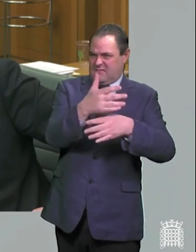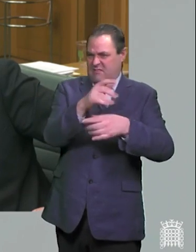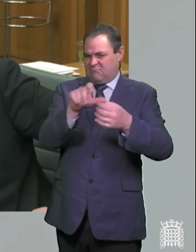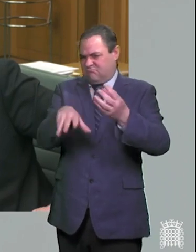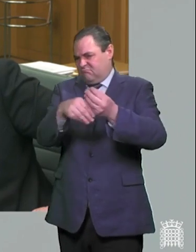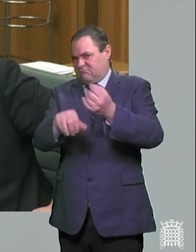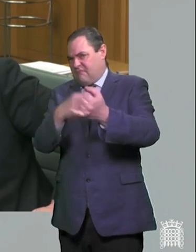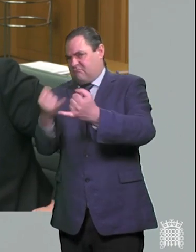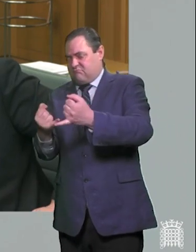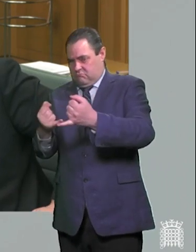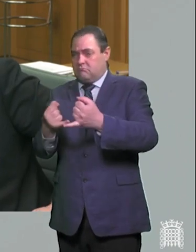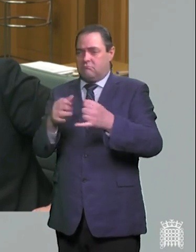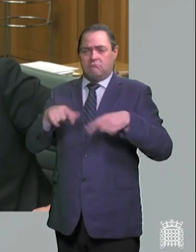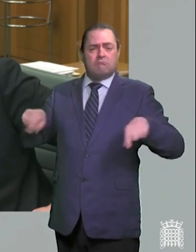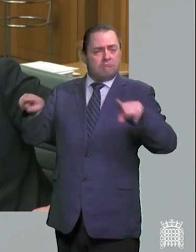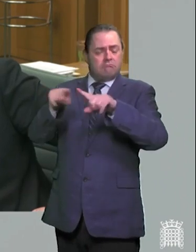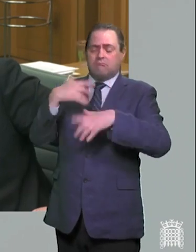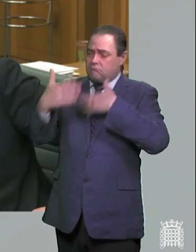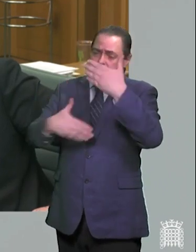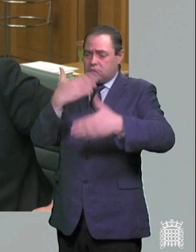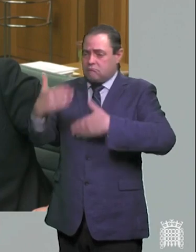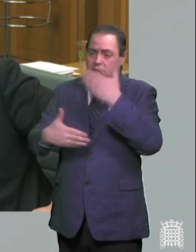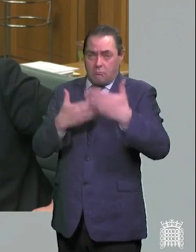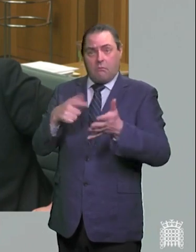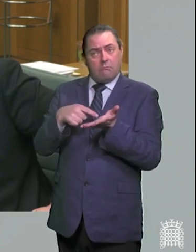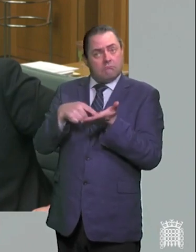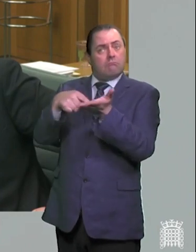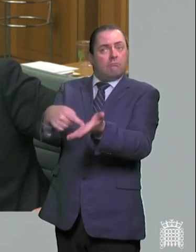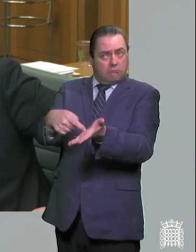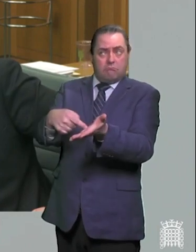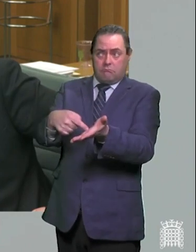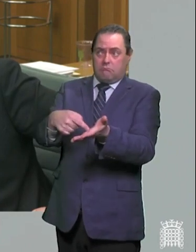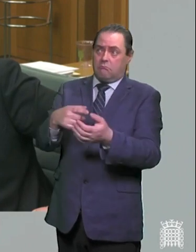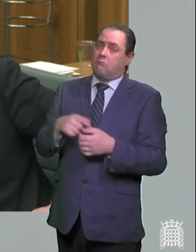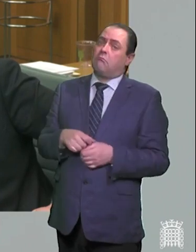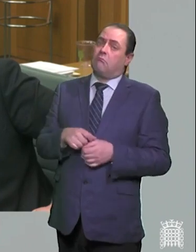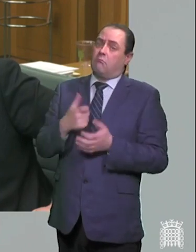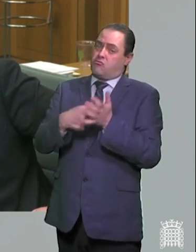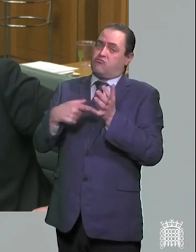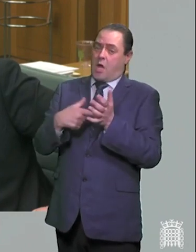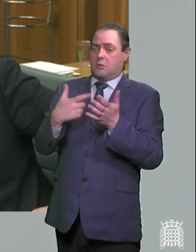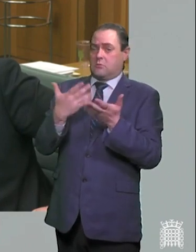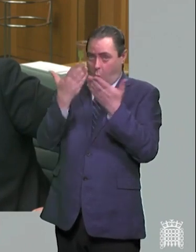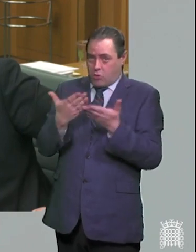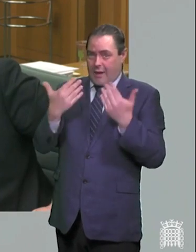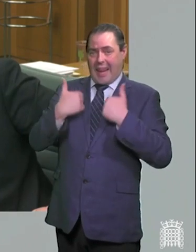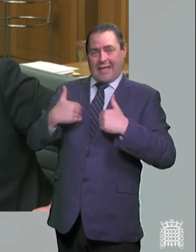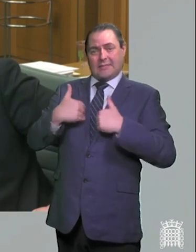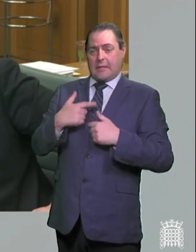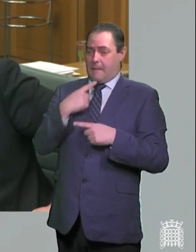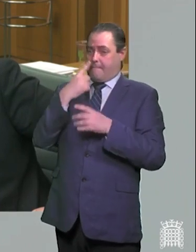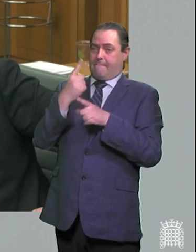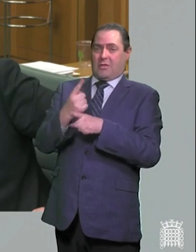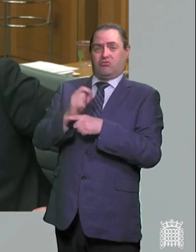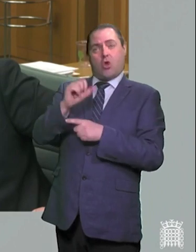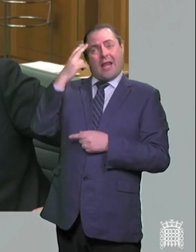in the chamber. And when the motion was put and the Right Honourable Lady's name was mentioned, there was not a